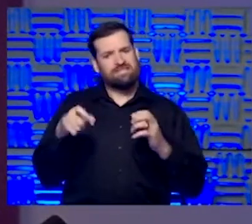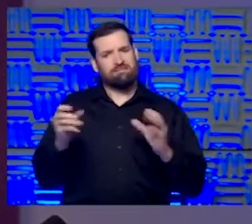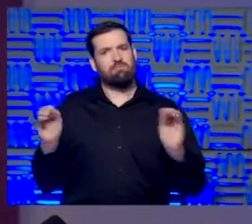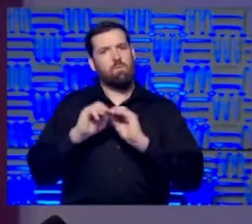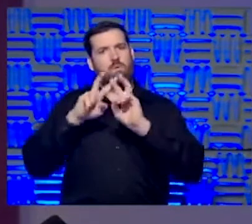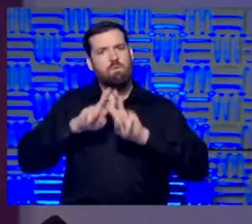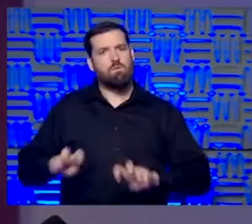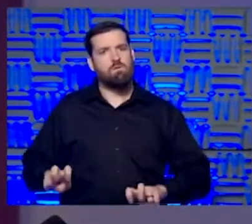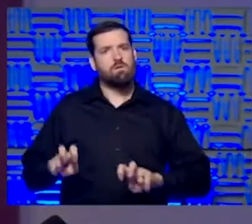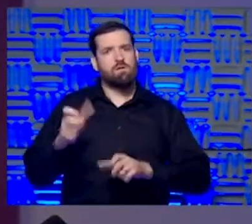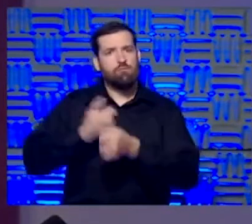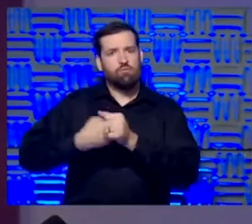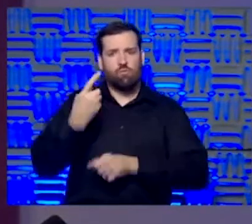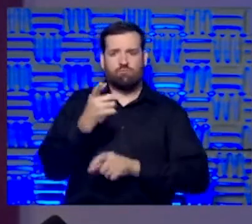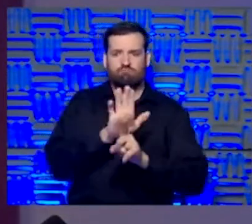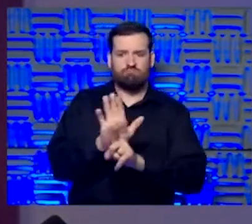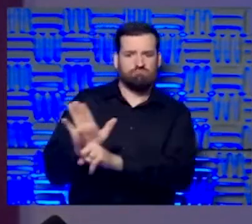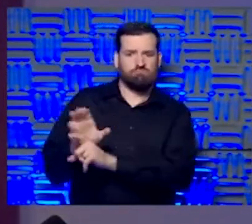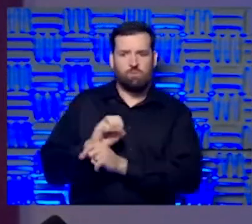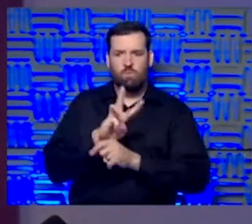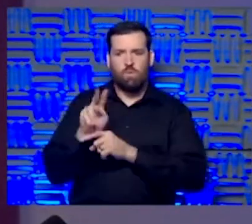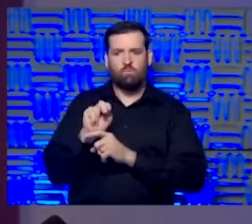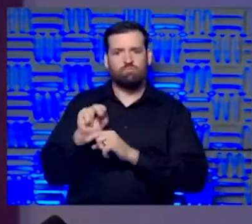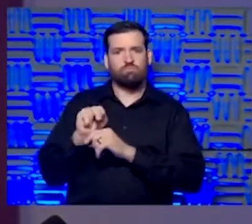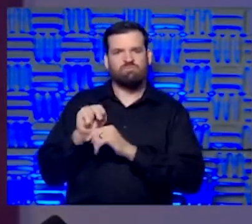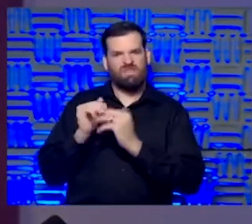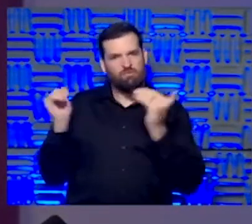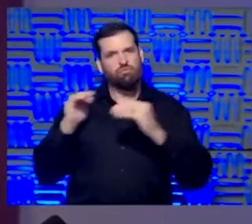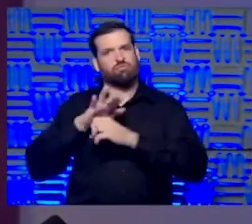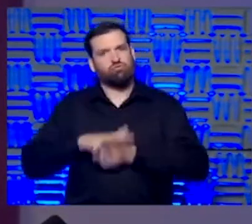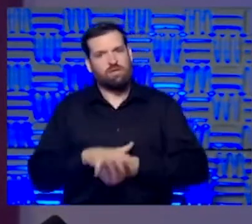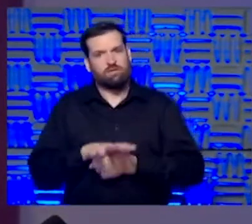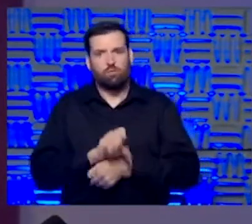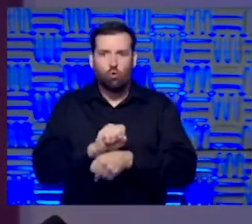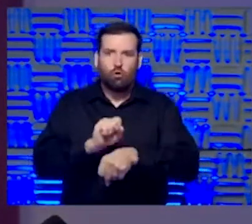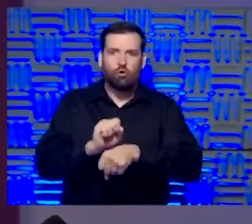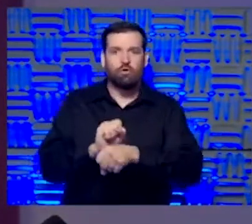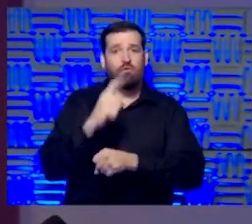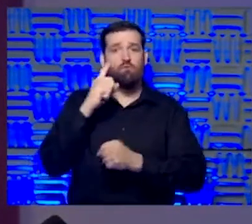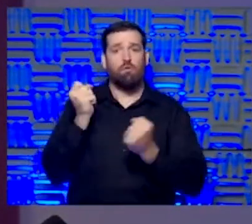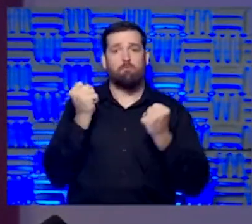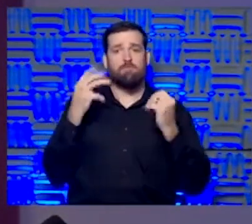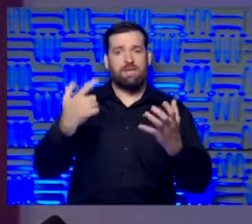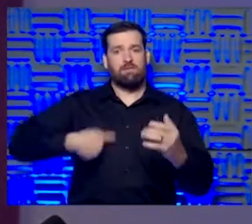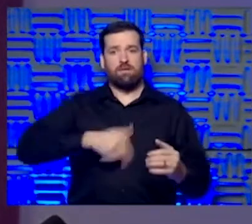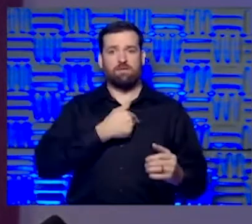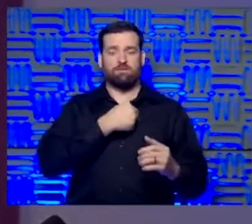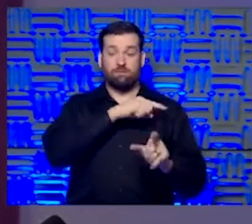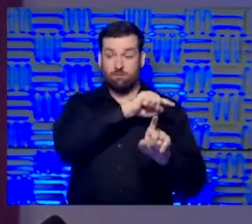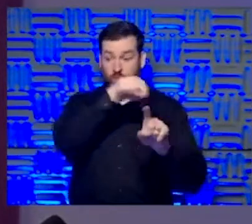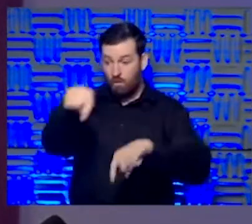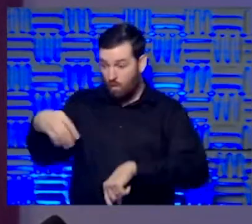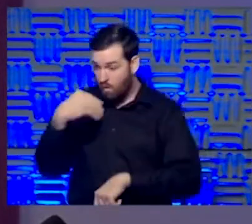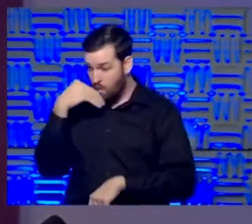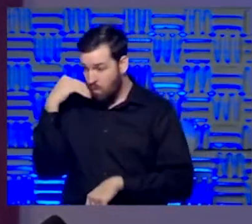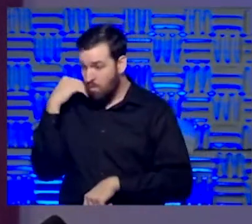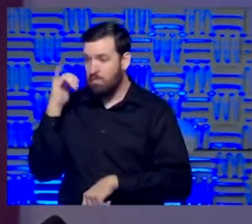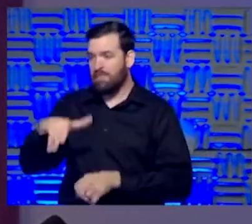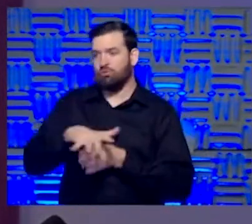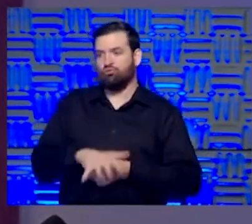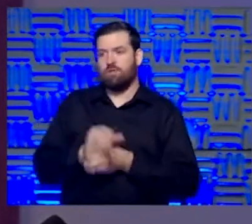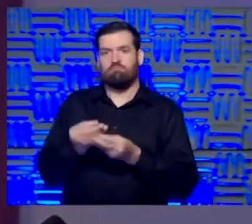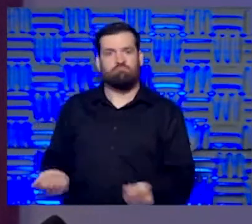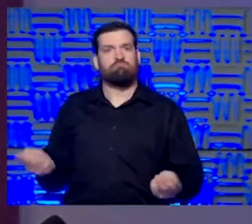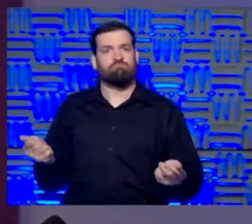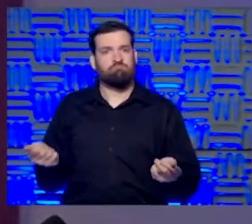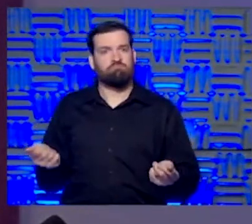that everybody has a certain level of stress at work, and hopefully for many of us, when you go home, that stress goes away. And one of the things that